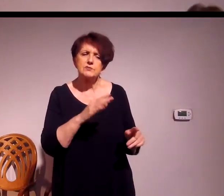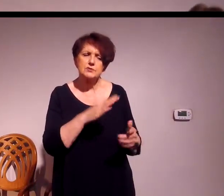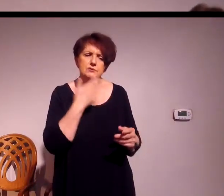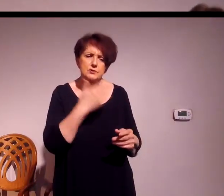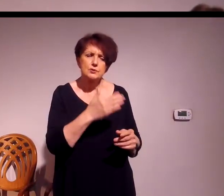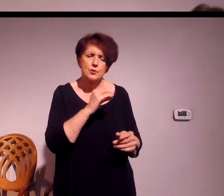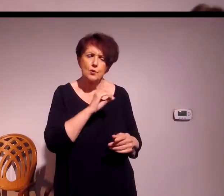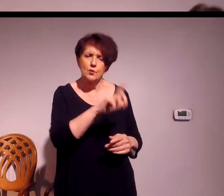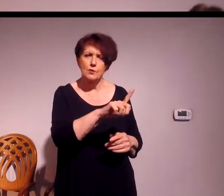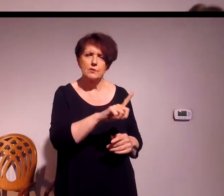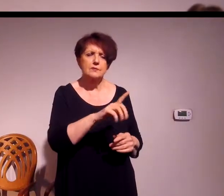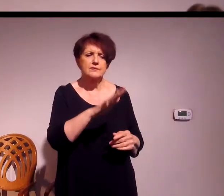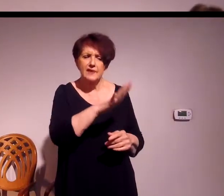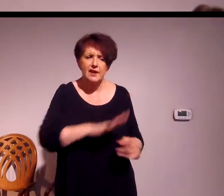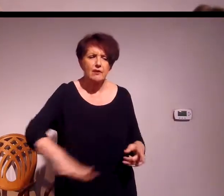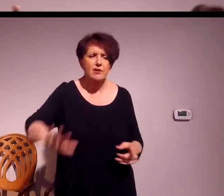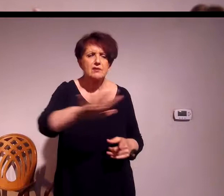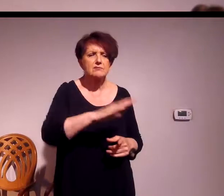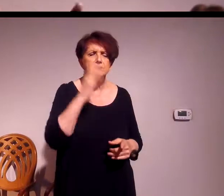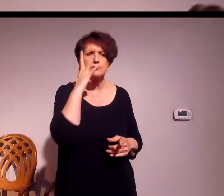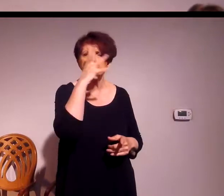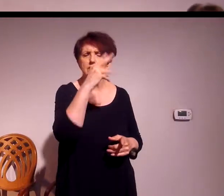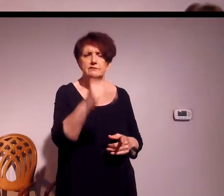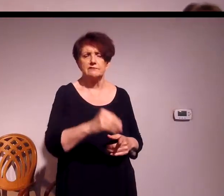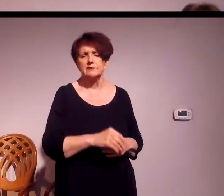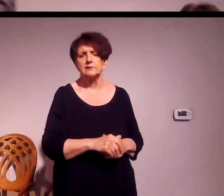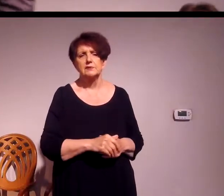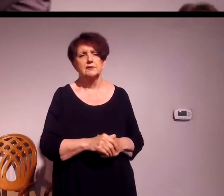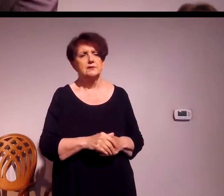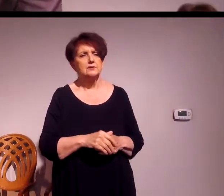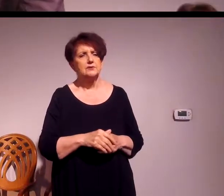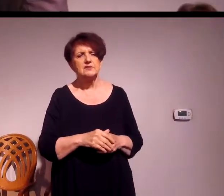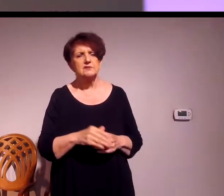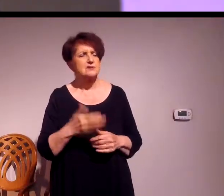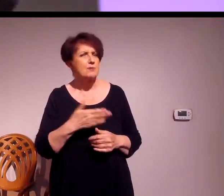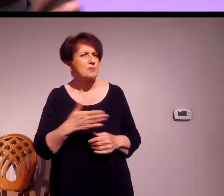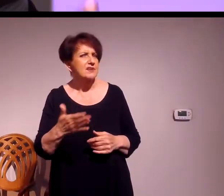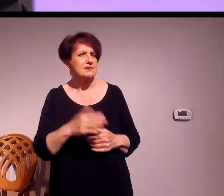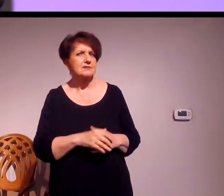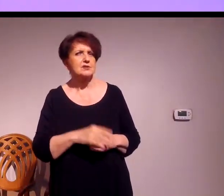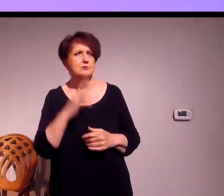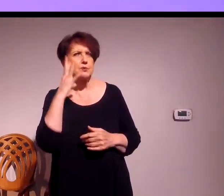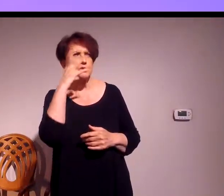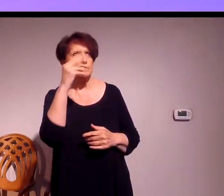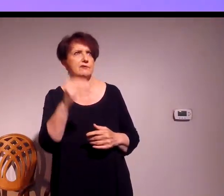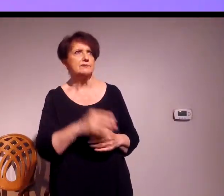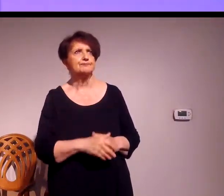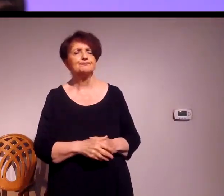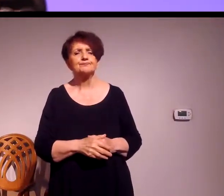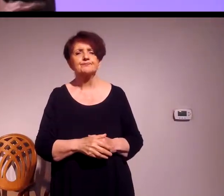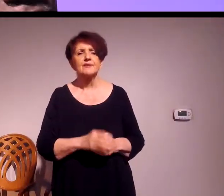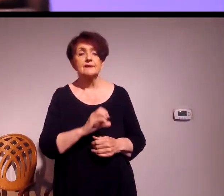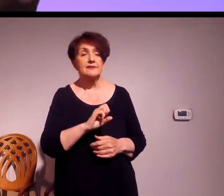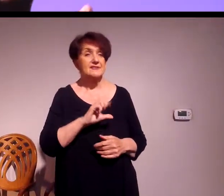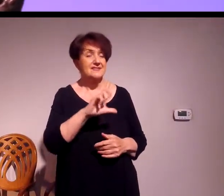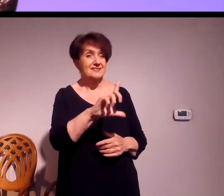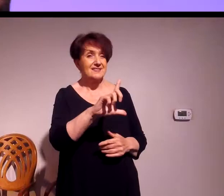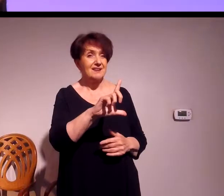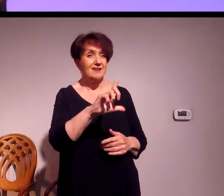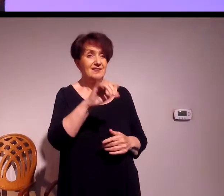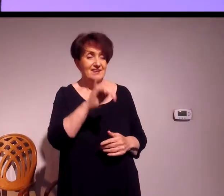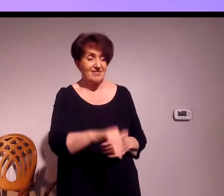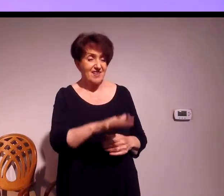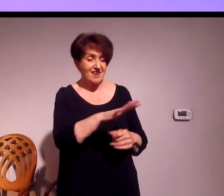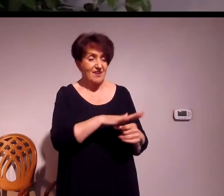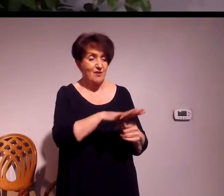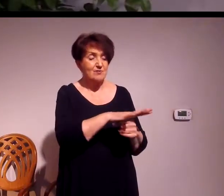the grounds were just peaceful, you know, just something about the place. And the sanctuary of the CSL in St. Louis was right